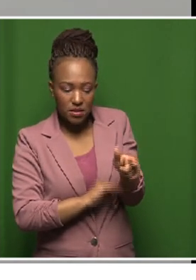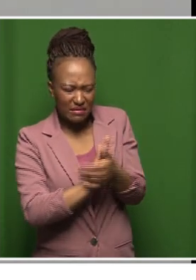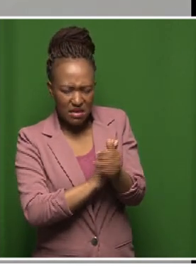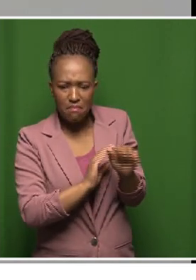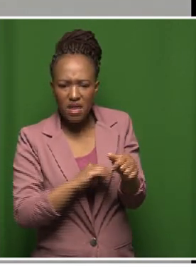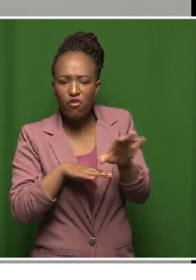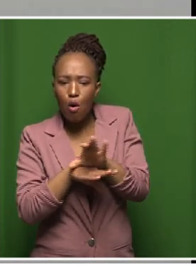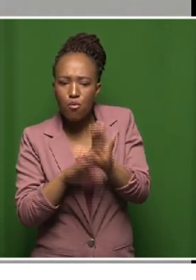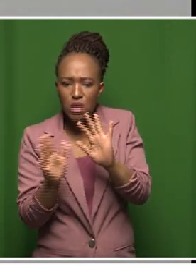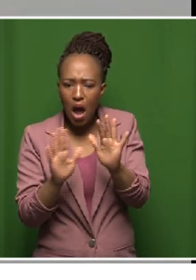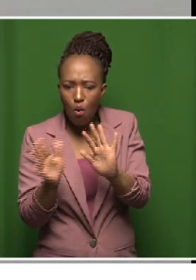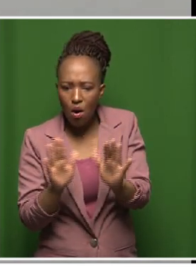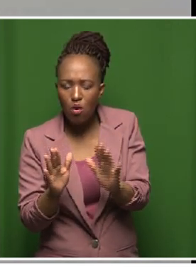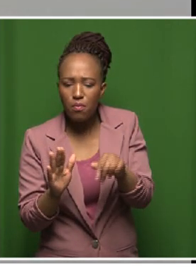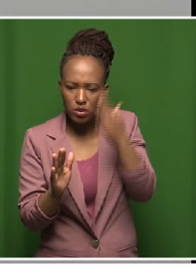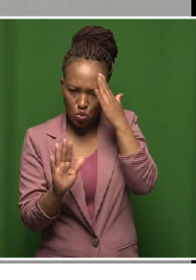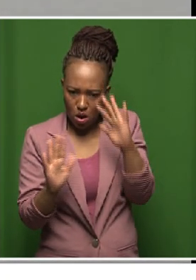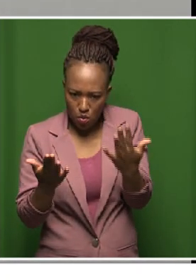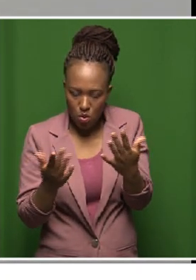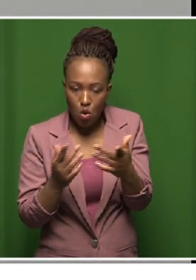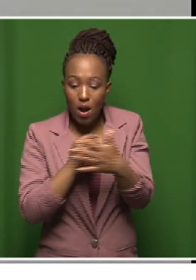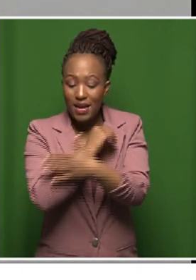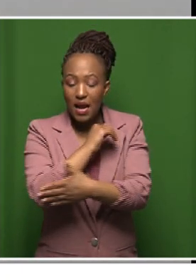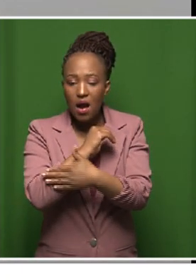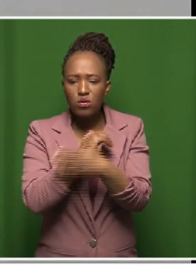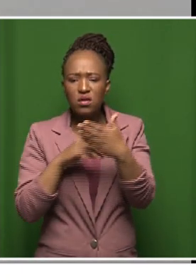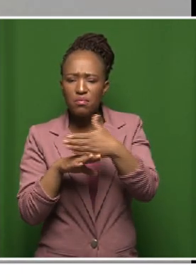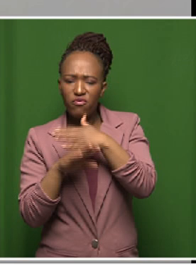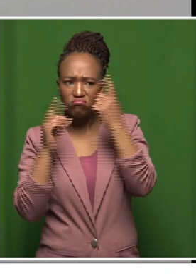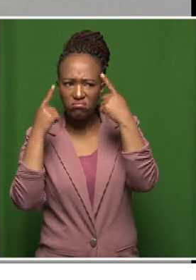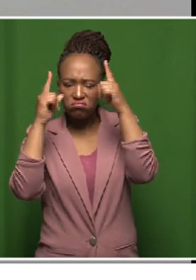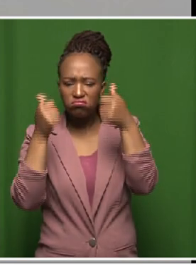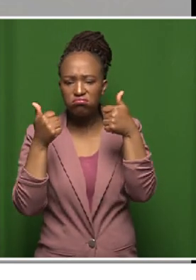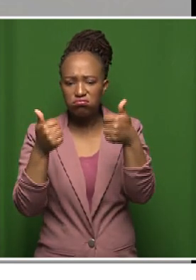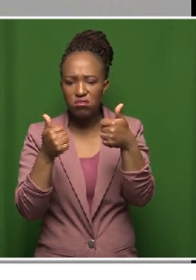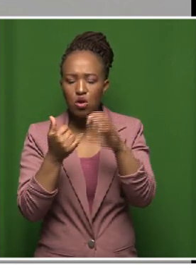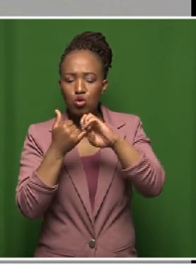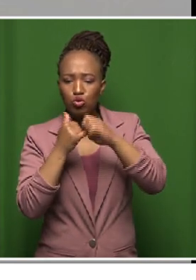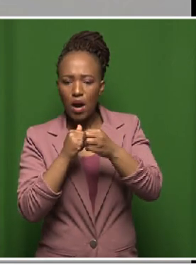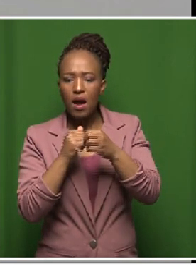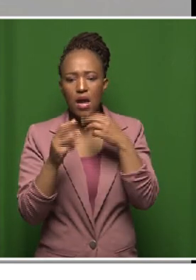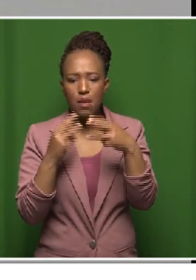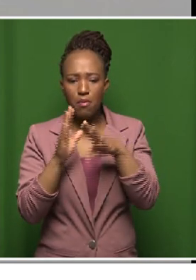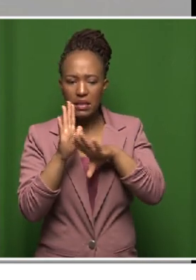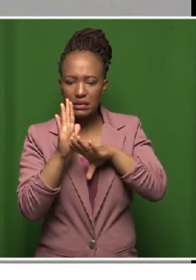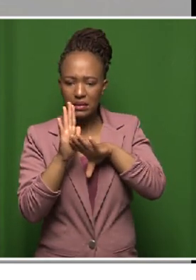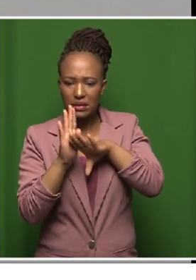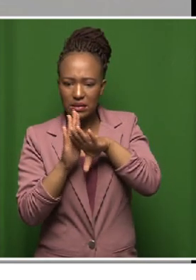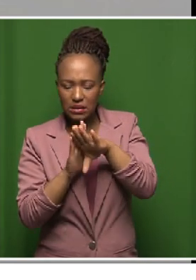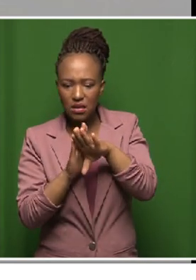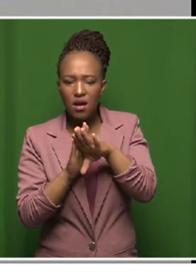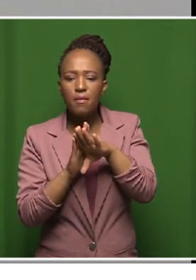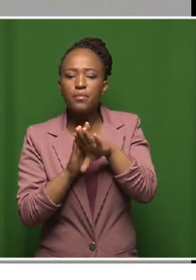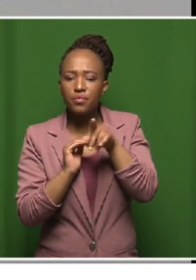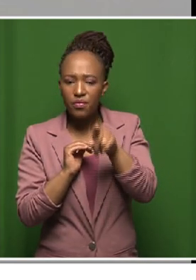sector. A country that was very, very successful in bringing unemployment down to, well, for all practical purposes, down to